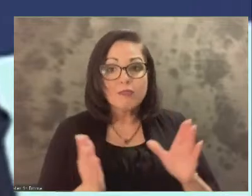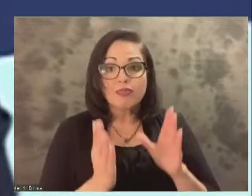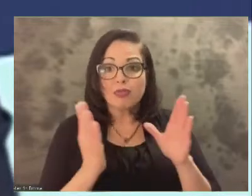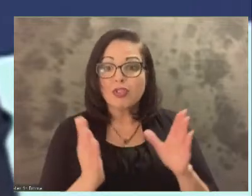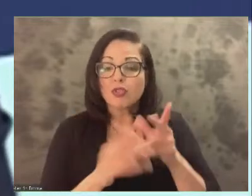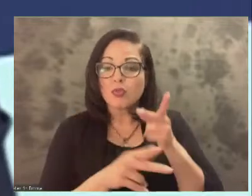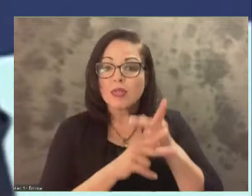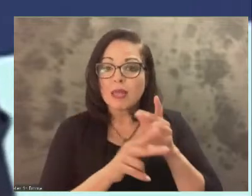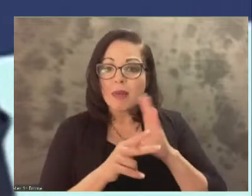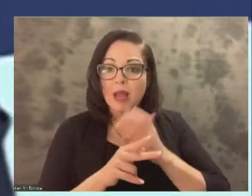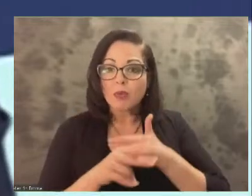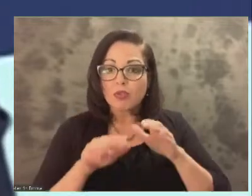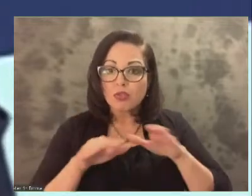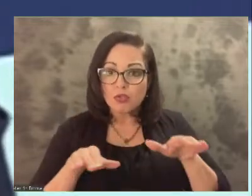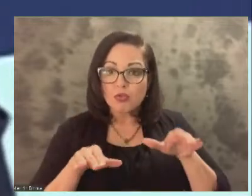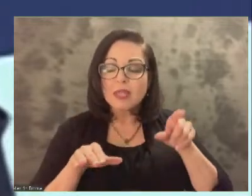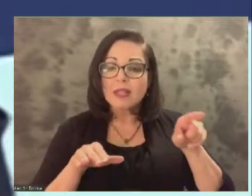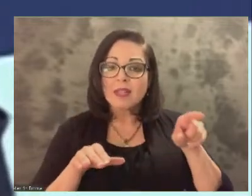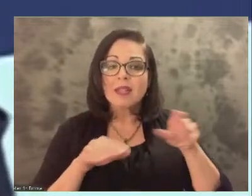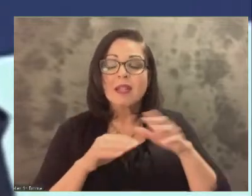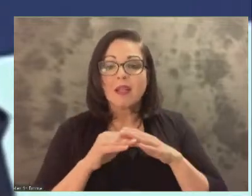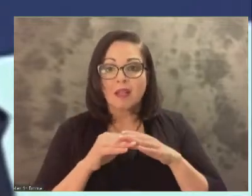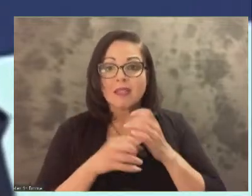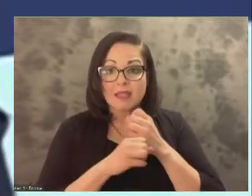including vaccinating them once eligible.